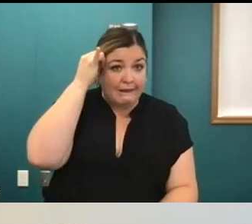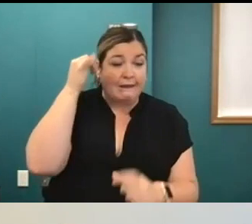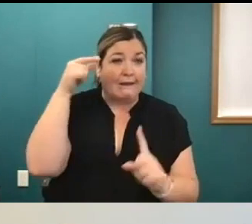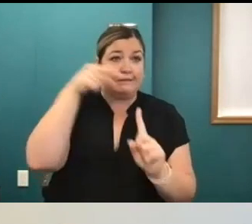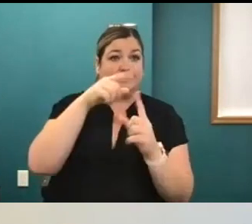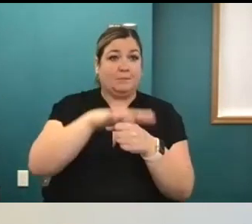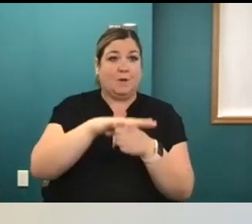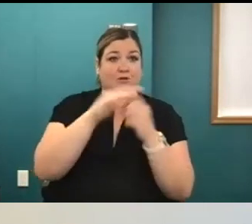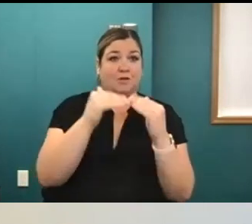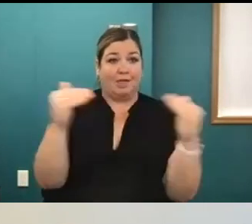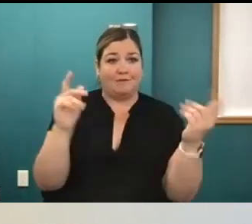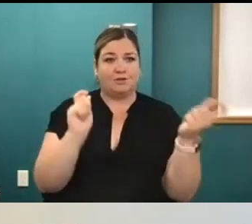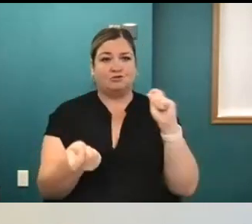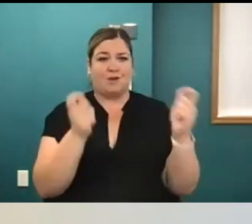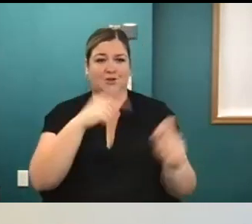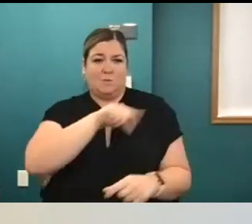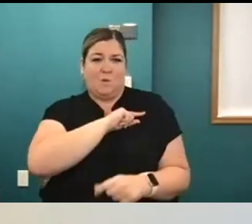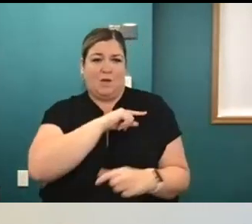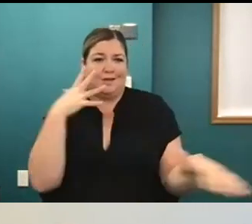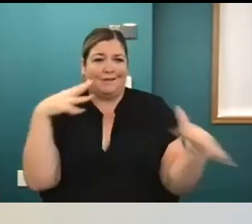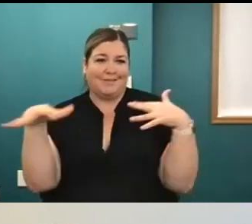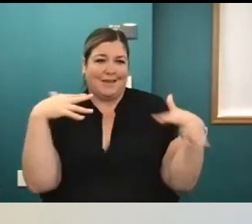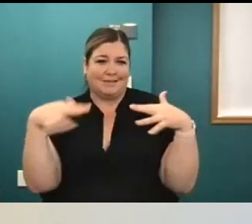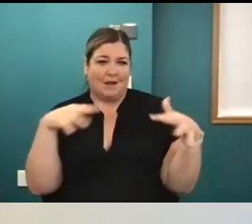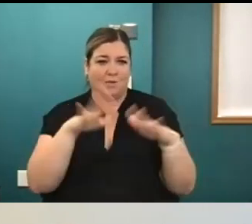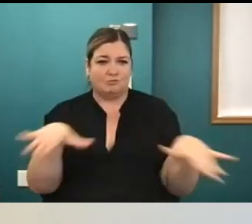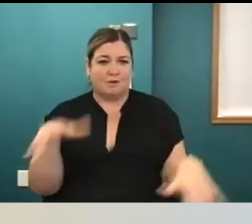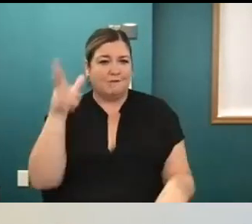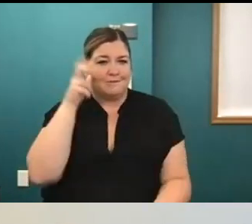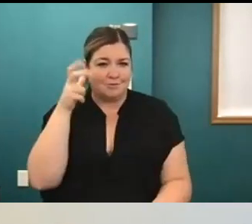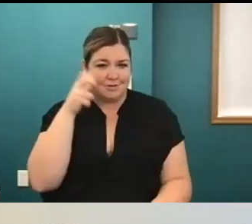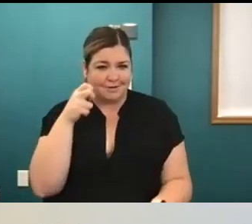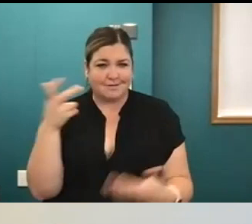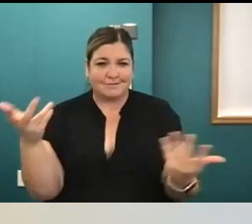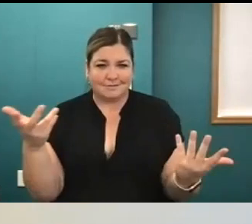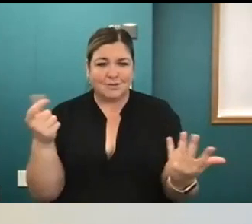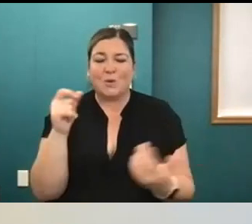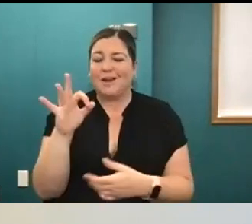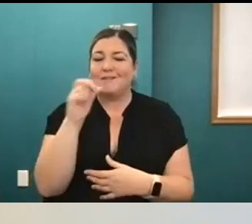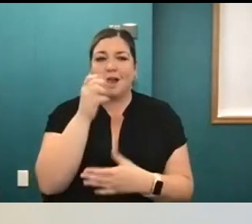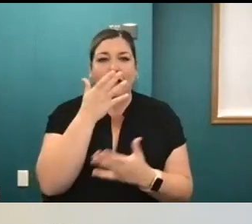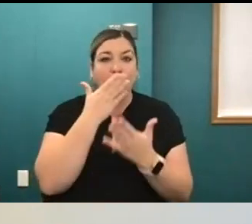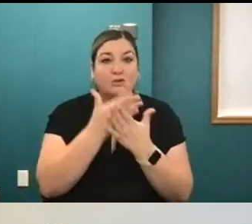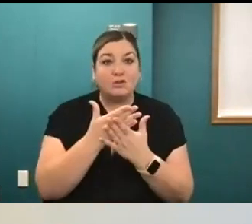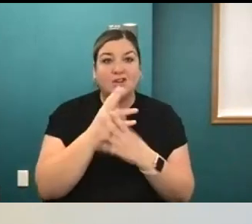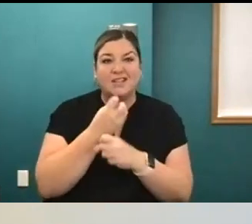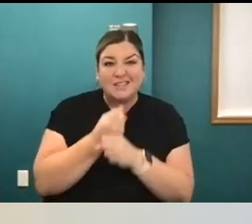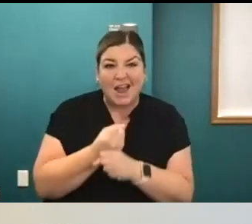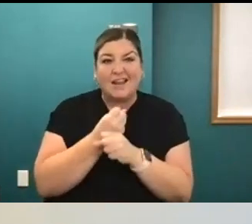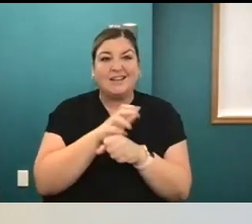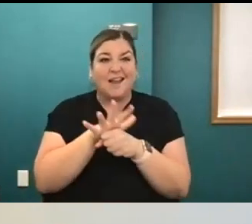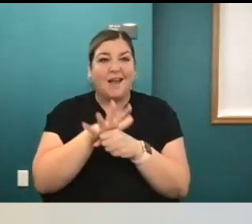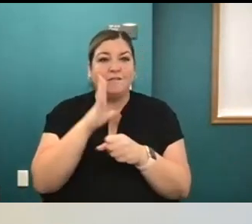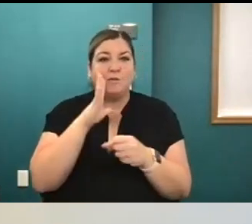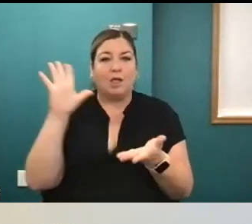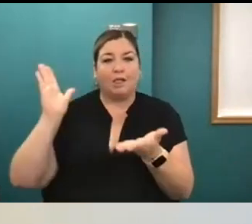level, it changes the quality of the sound the child is hearing. So if it's not a good a good tightness. It will be a dampened sound